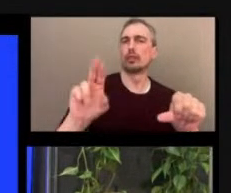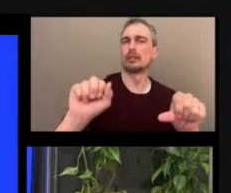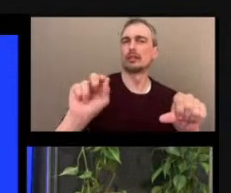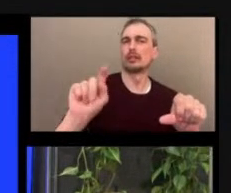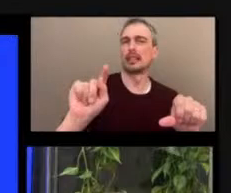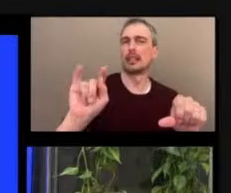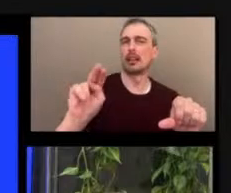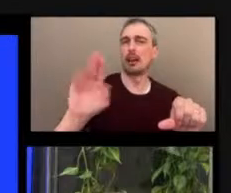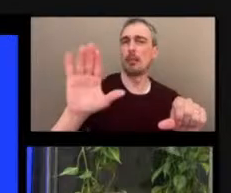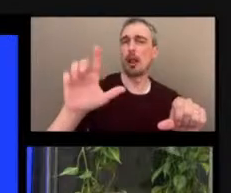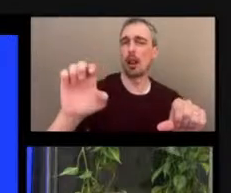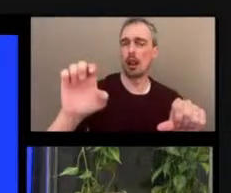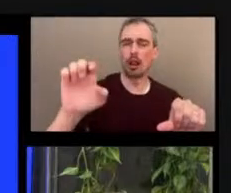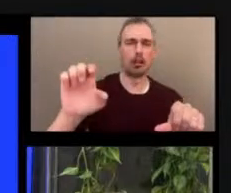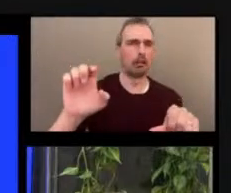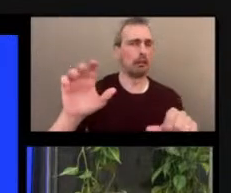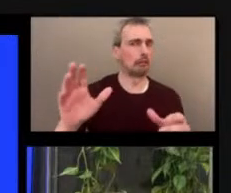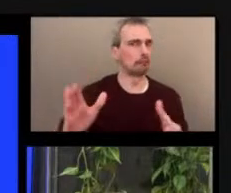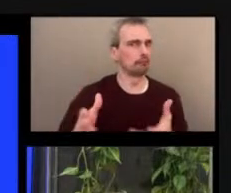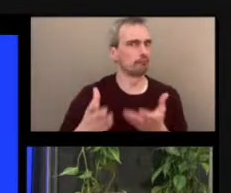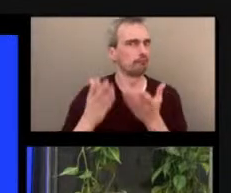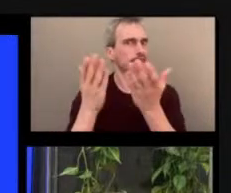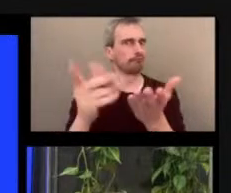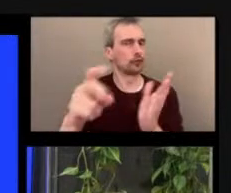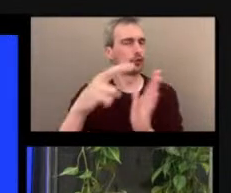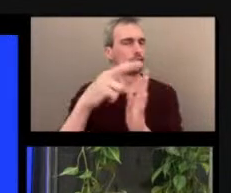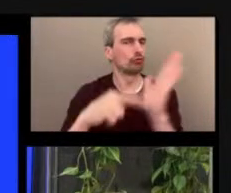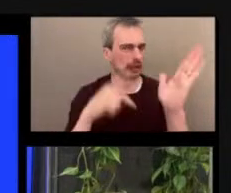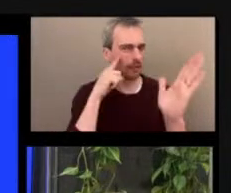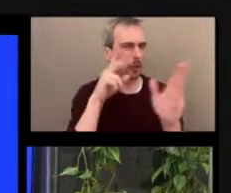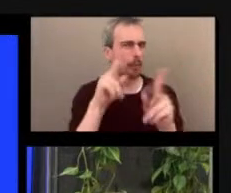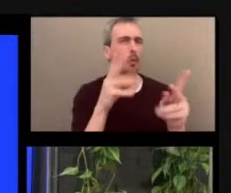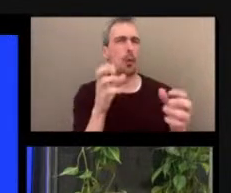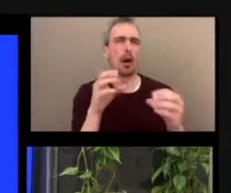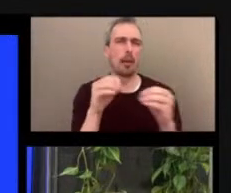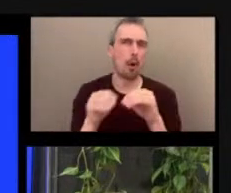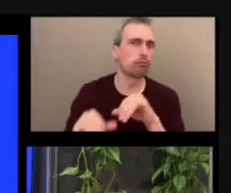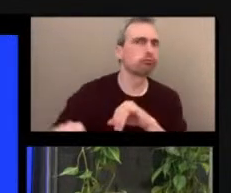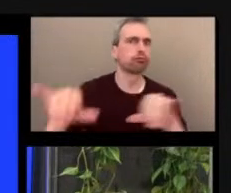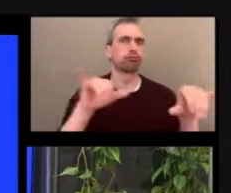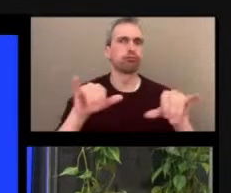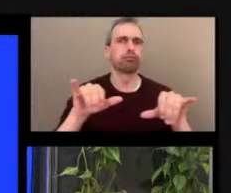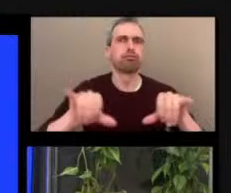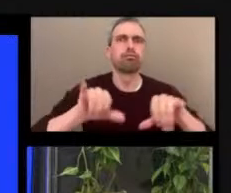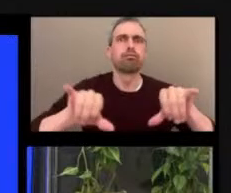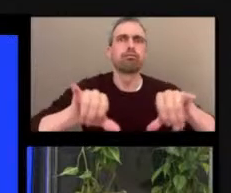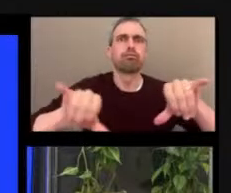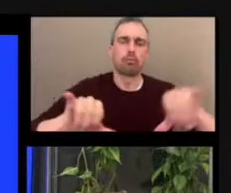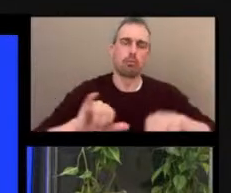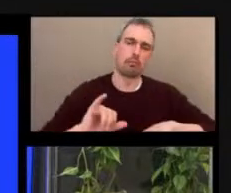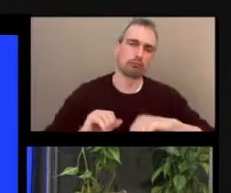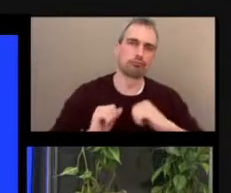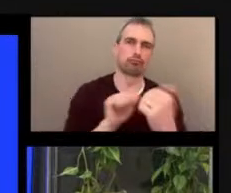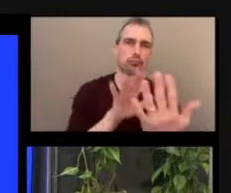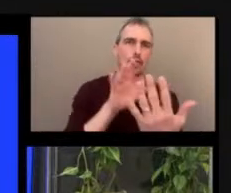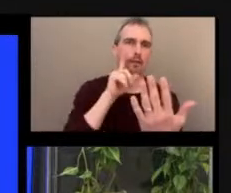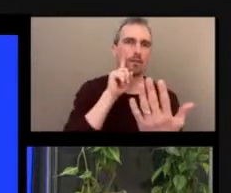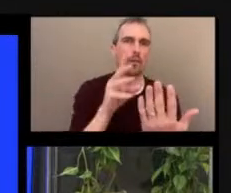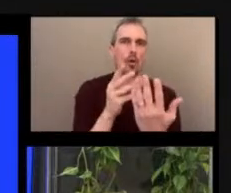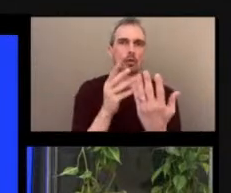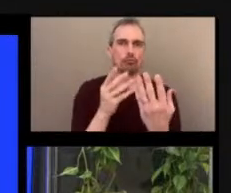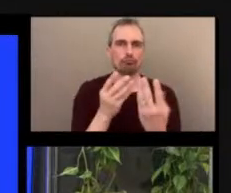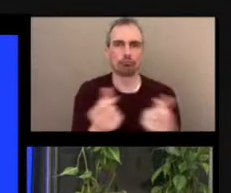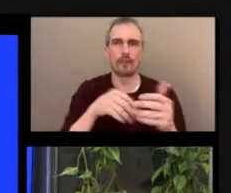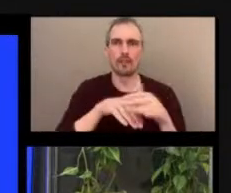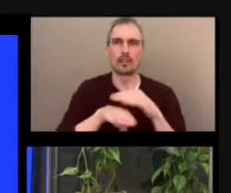maturity. Two, identify gaps between the current stage and the next stage. Three, develop a plan to move the